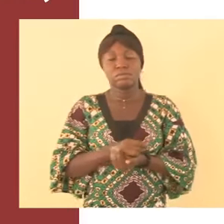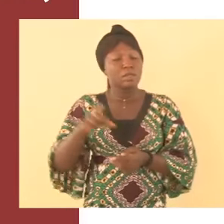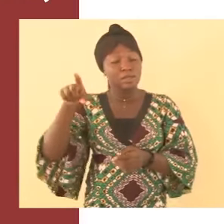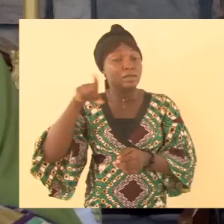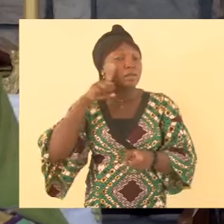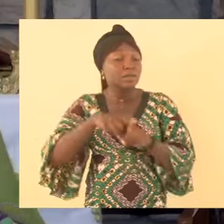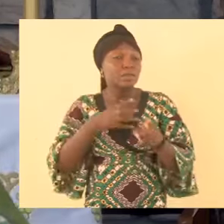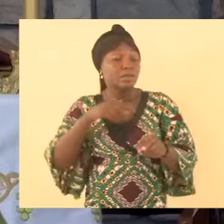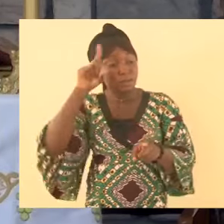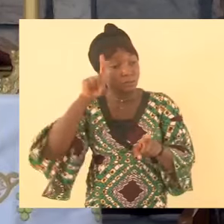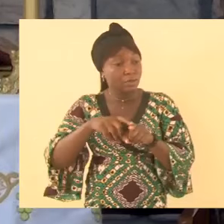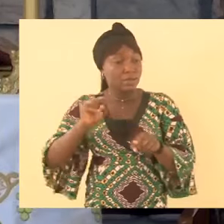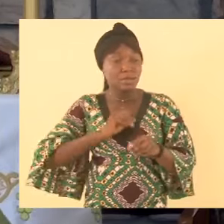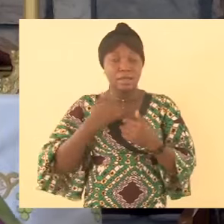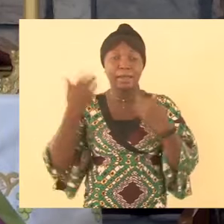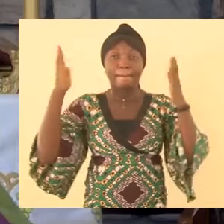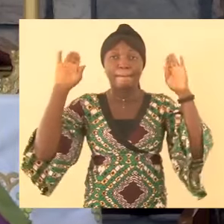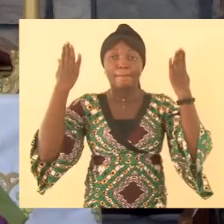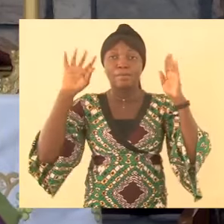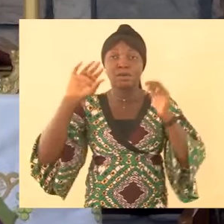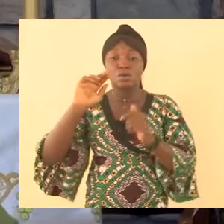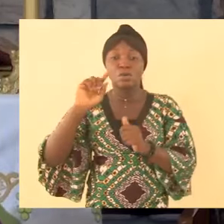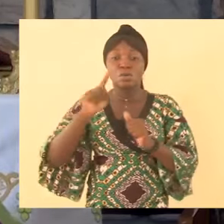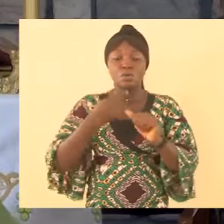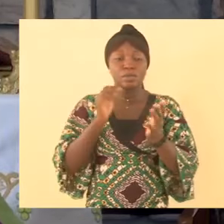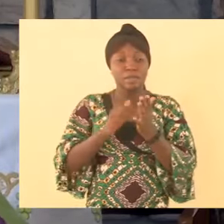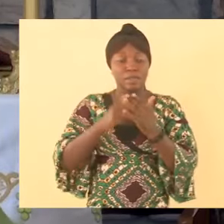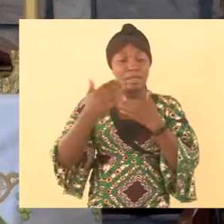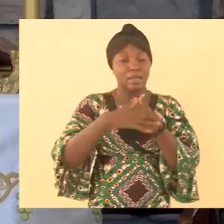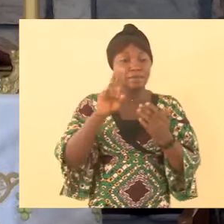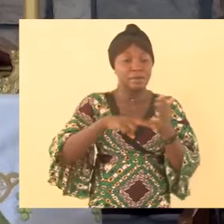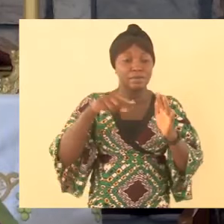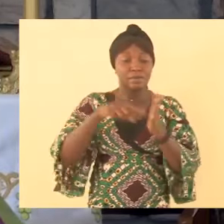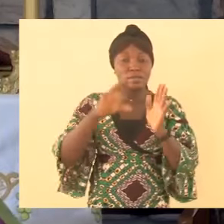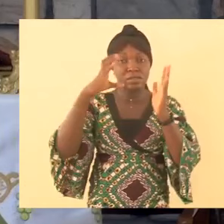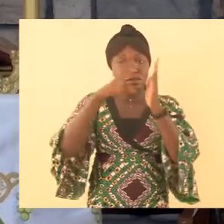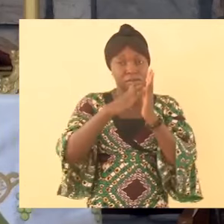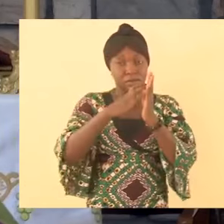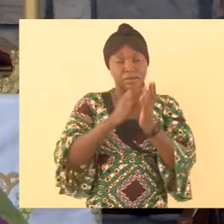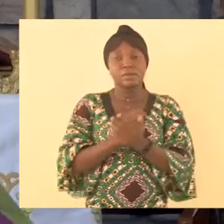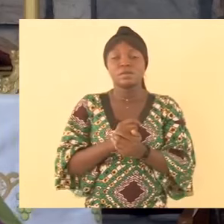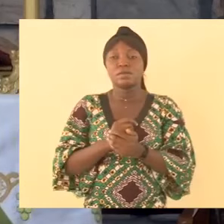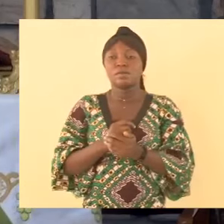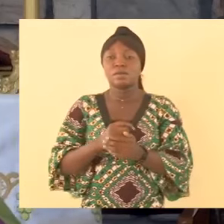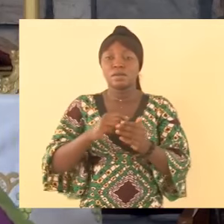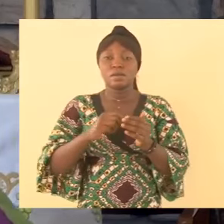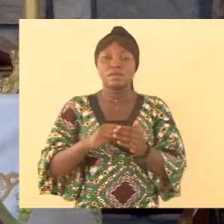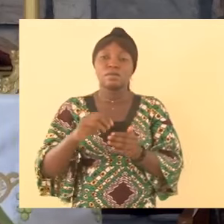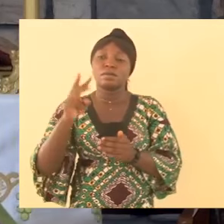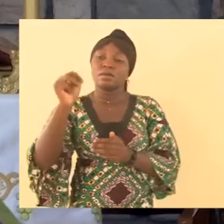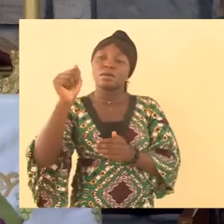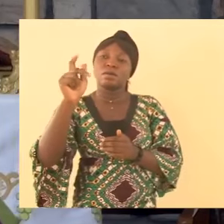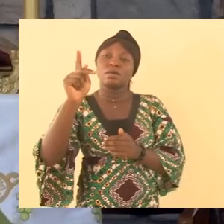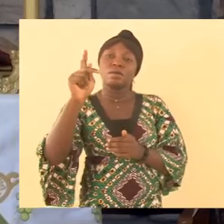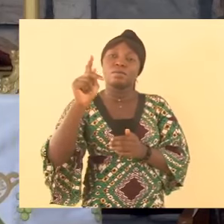Sisters and brothers, I am compelled once again, after reading this passage on the widow's mite, Mark